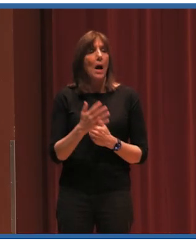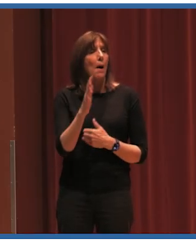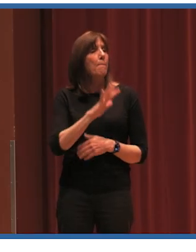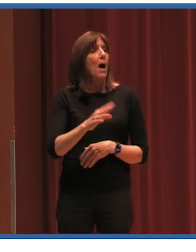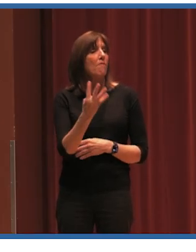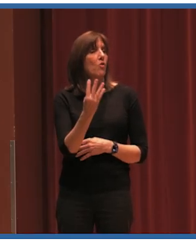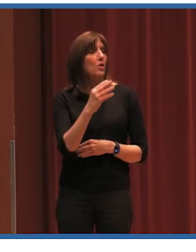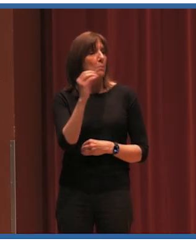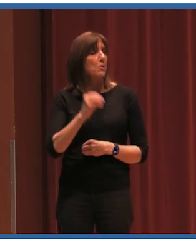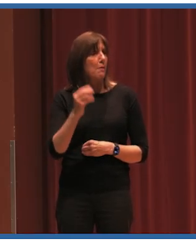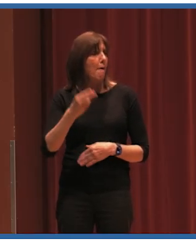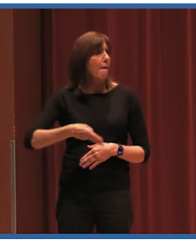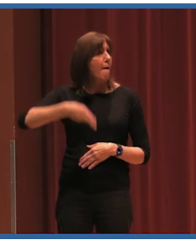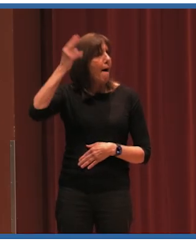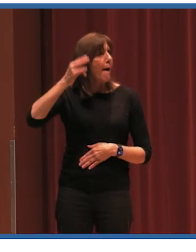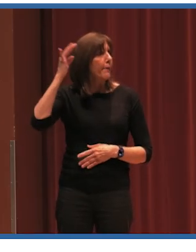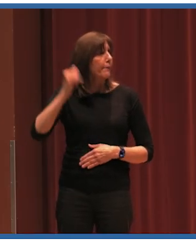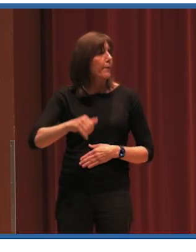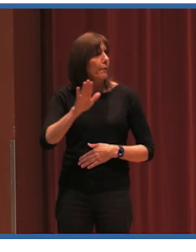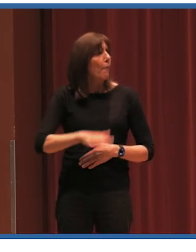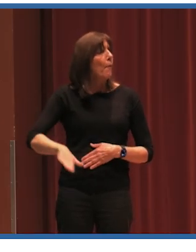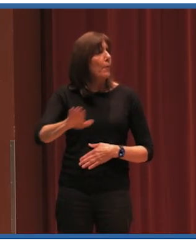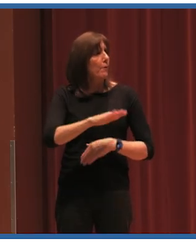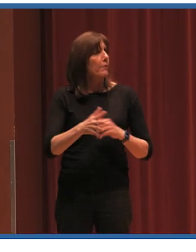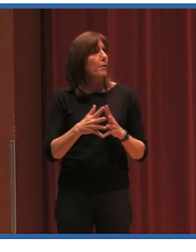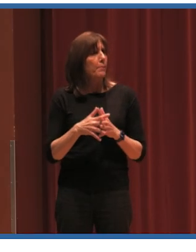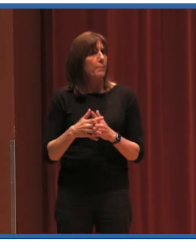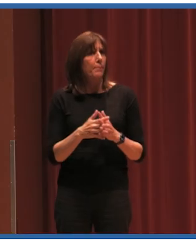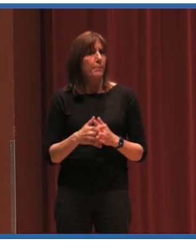14% higher than the rest of the United States.